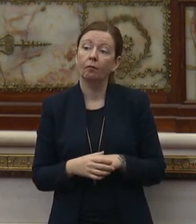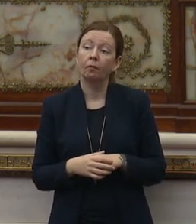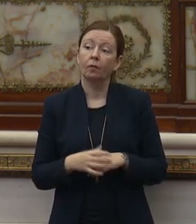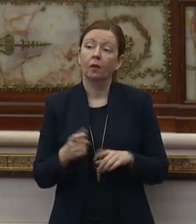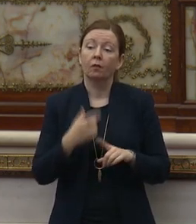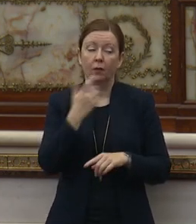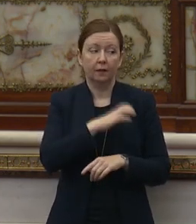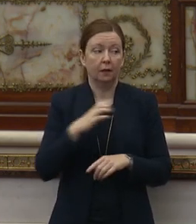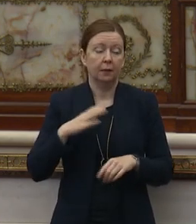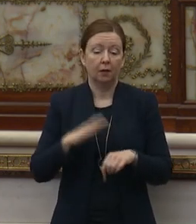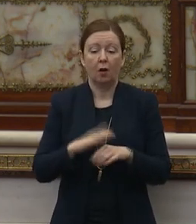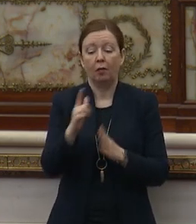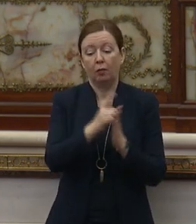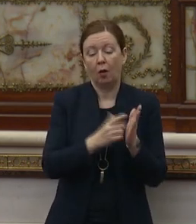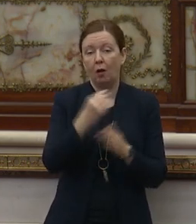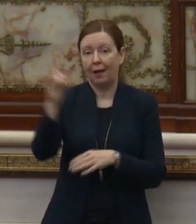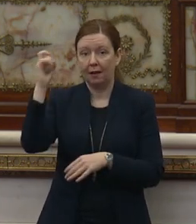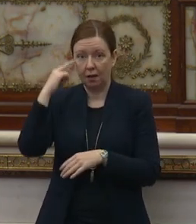for a report from the Committee on Law and Government.